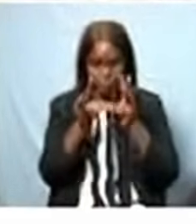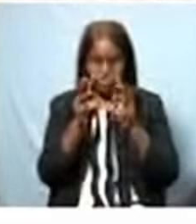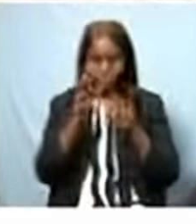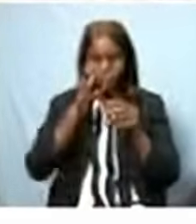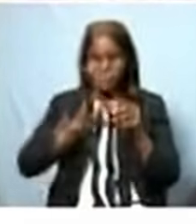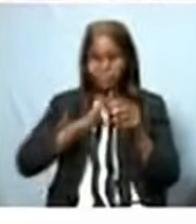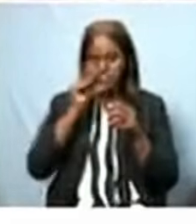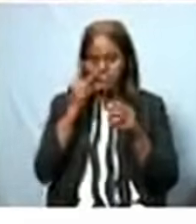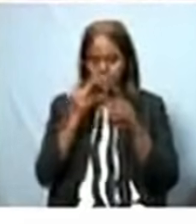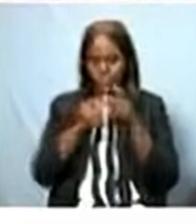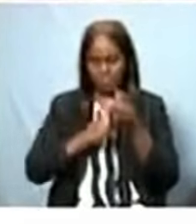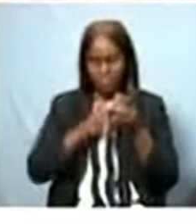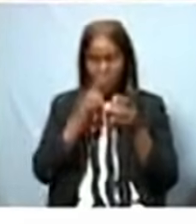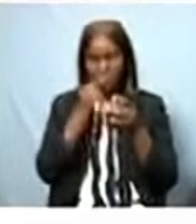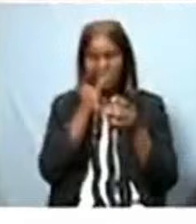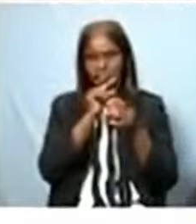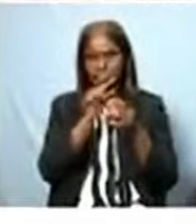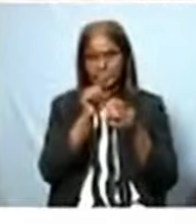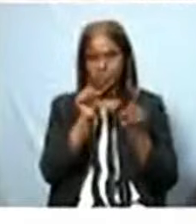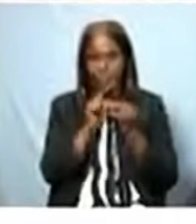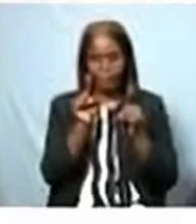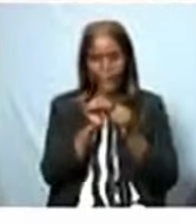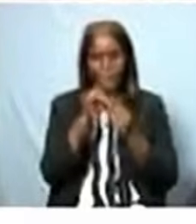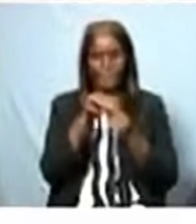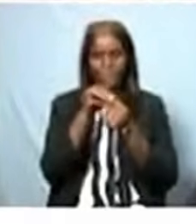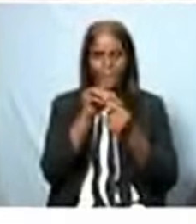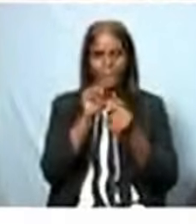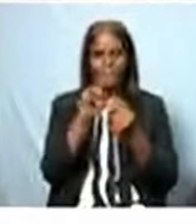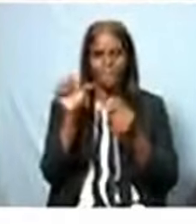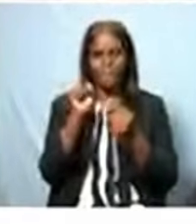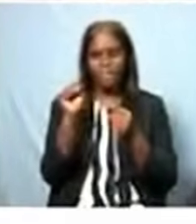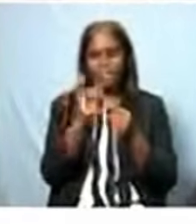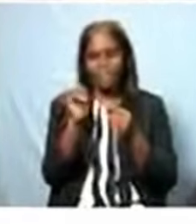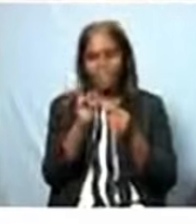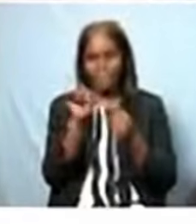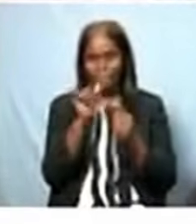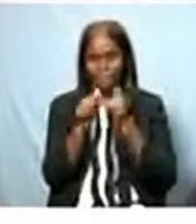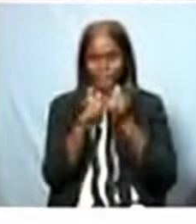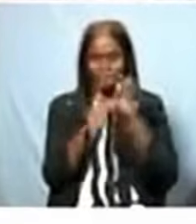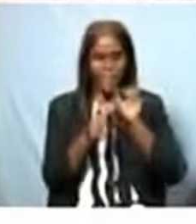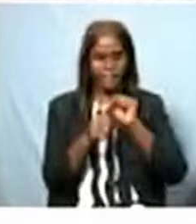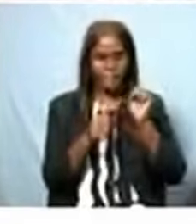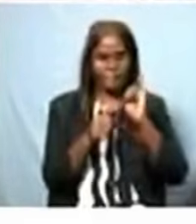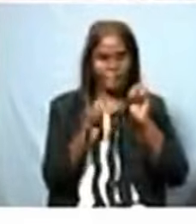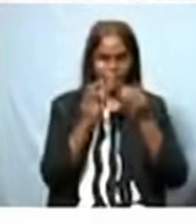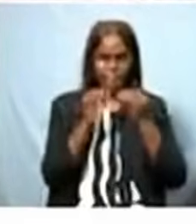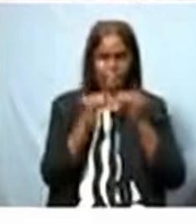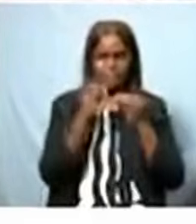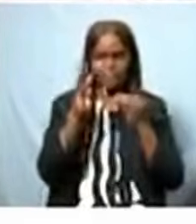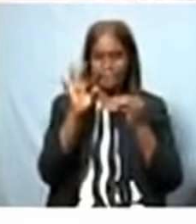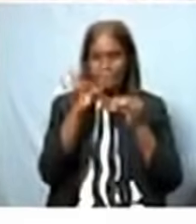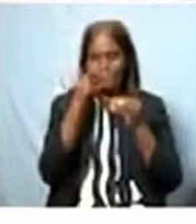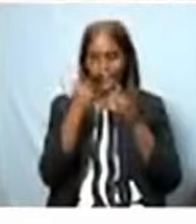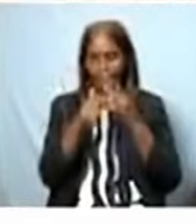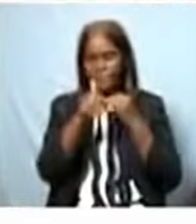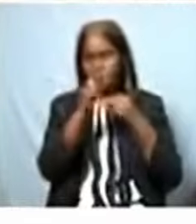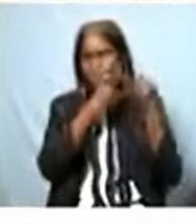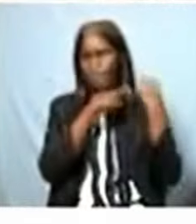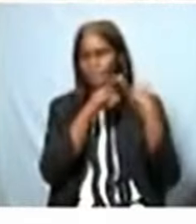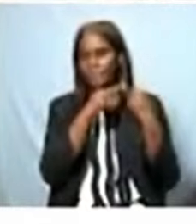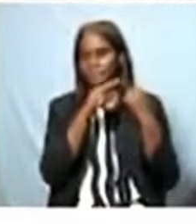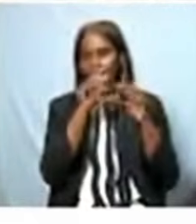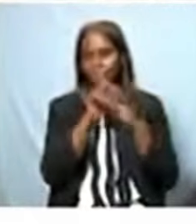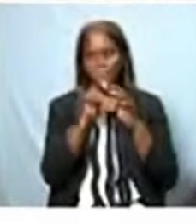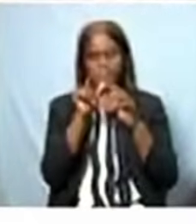Speaker, that I said that that particular SI, which is SI number 49, should be reviewed